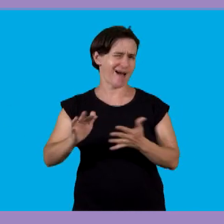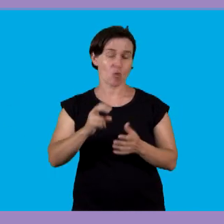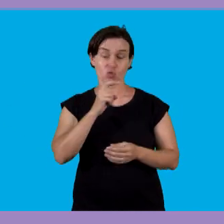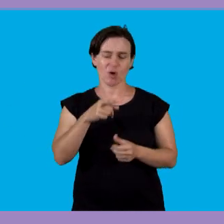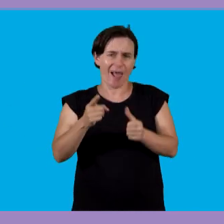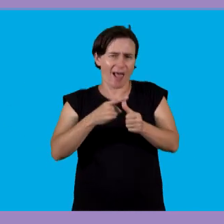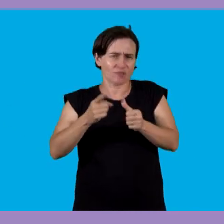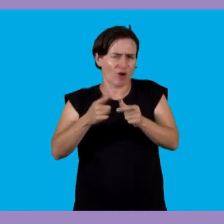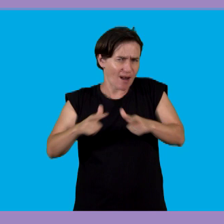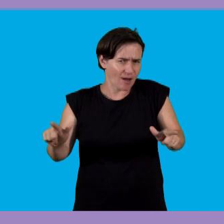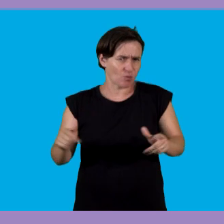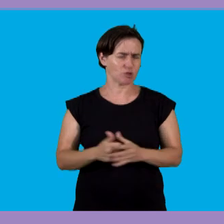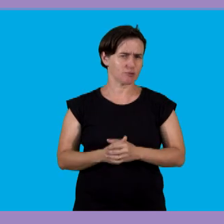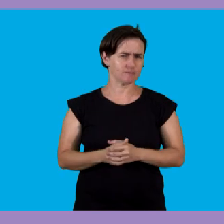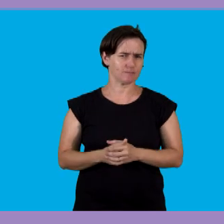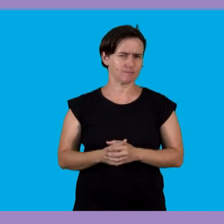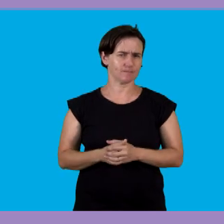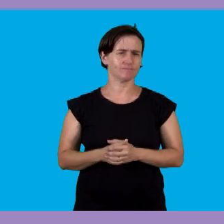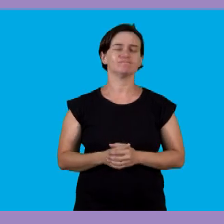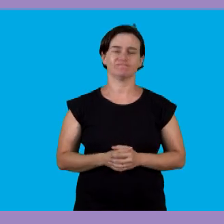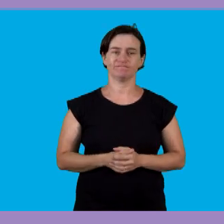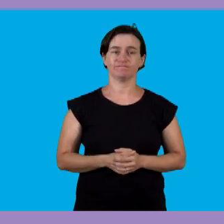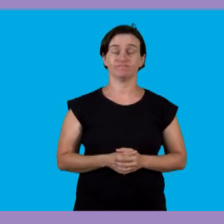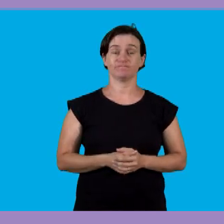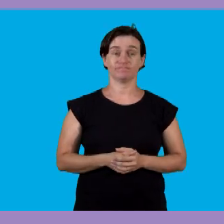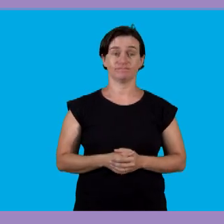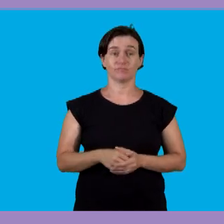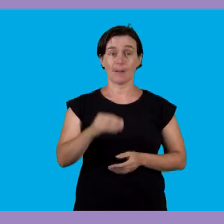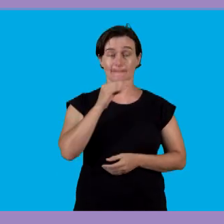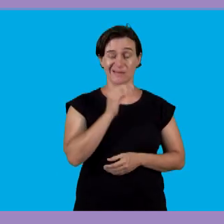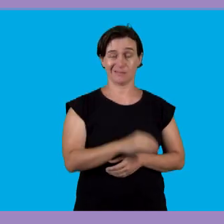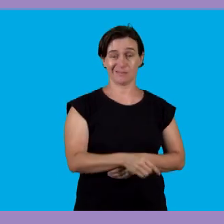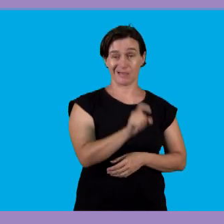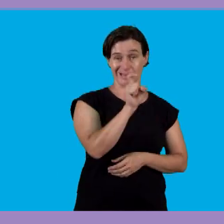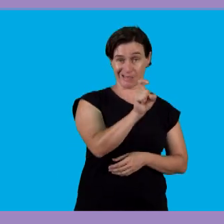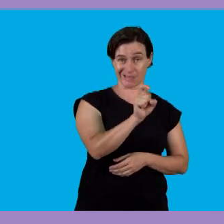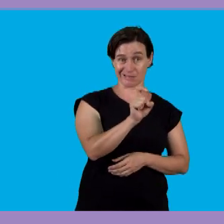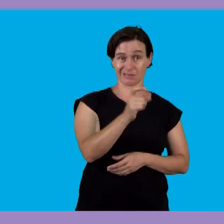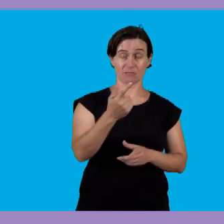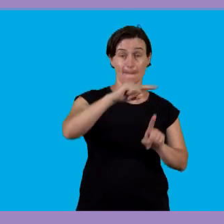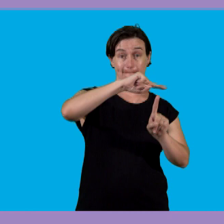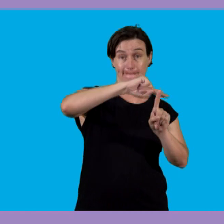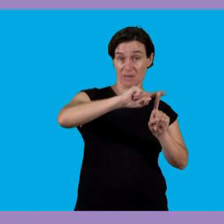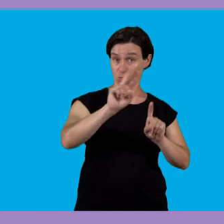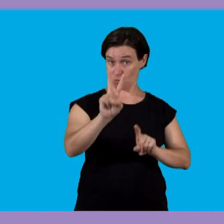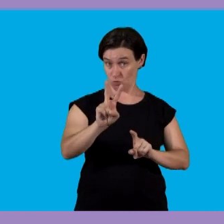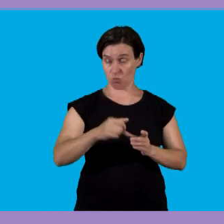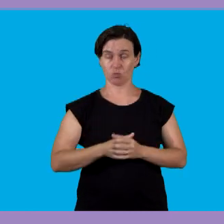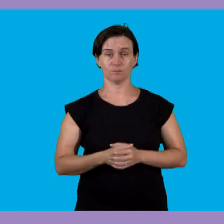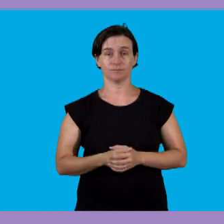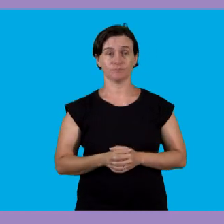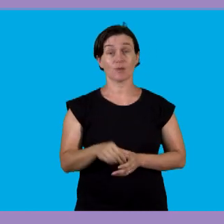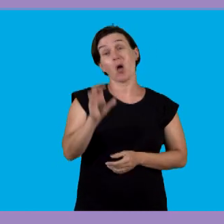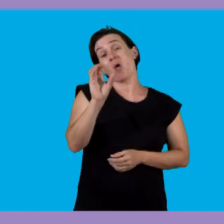like? Well, we are going to add 2 and this number. So you can say